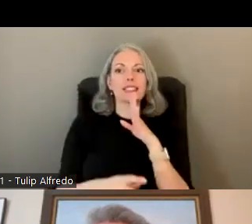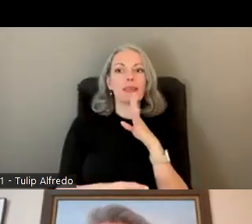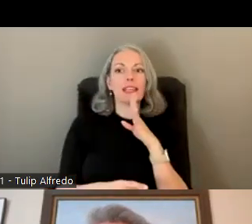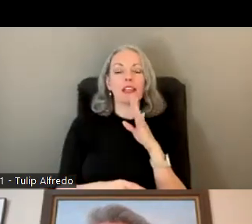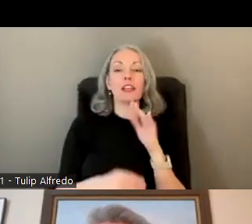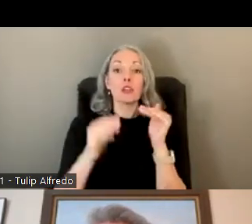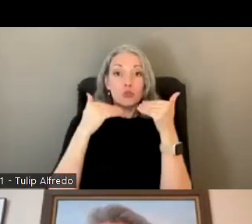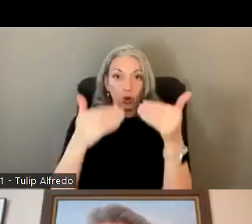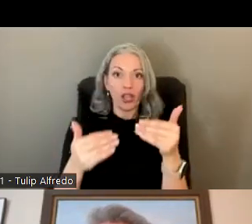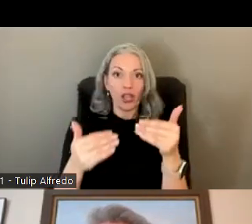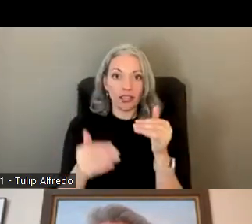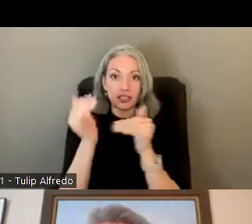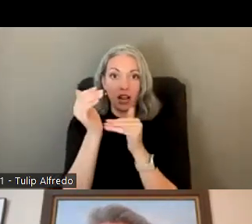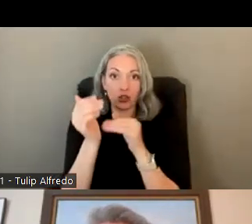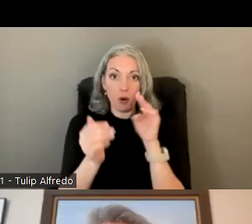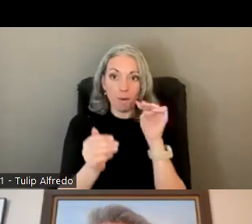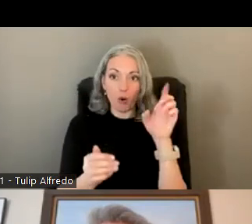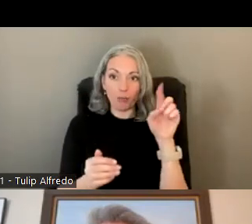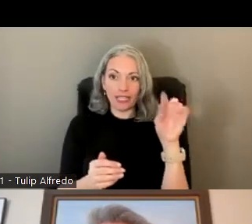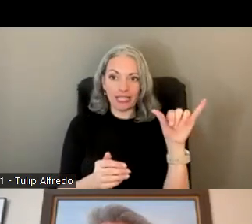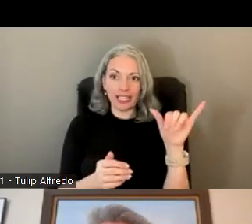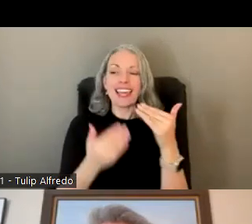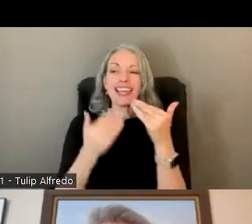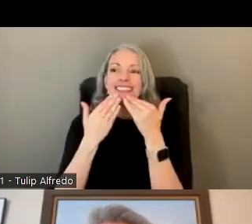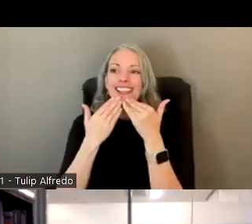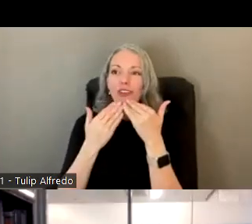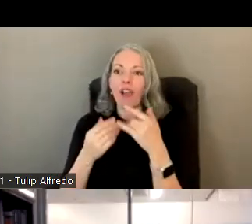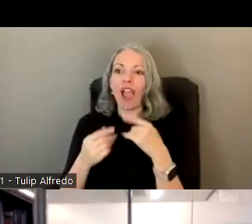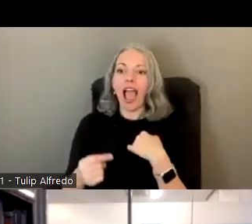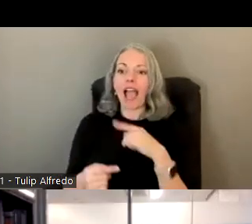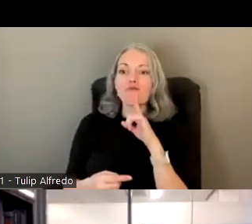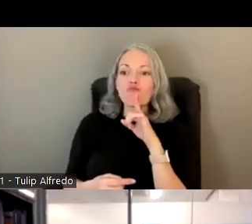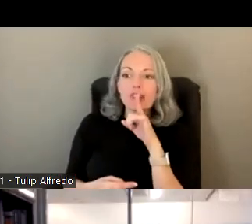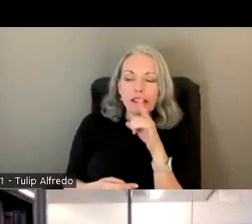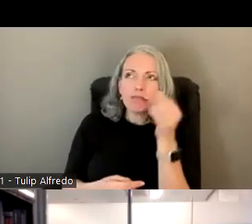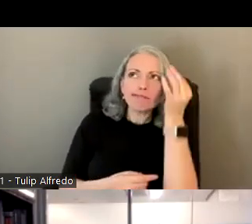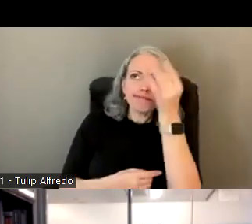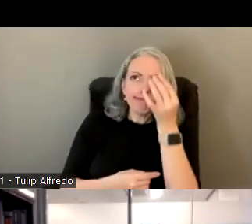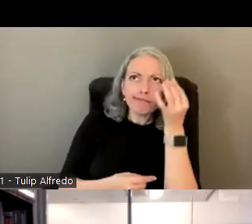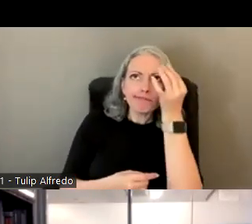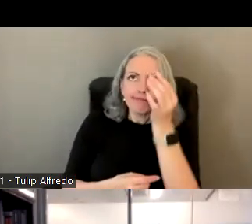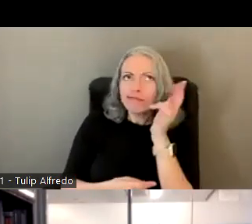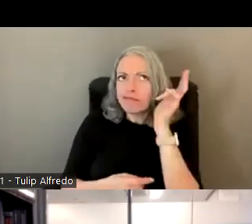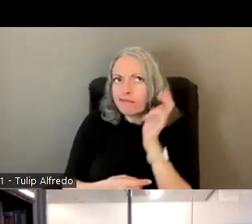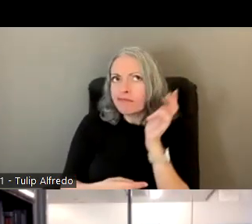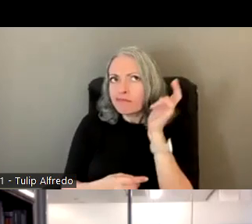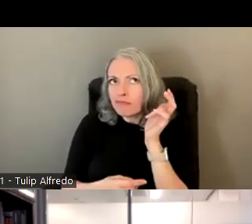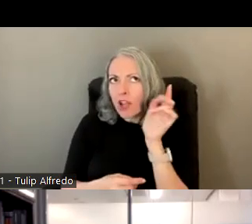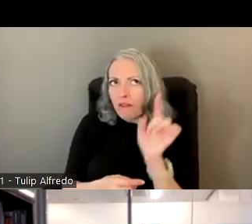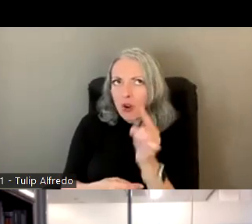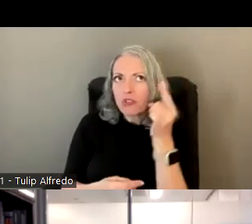ahead, Dr. Mobley. Thanks very much. So I'm really resonating with what I'm hearing. So first of all, let me